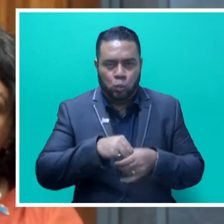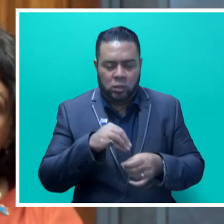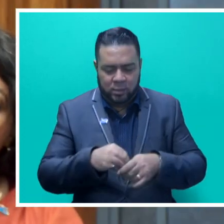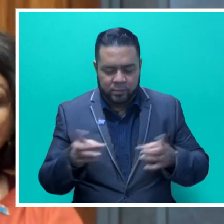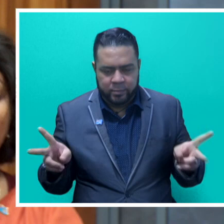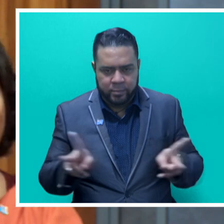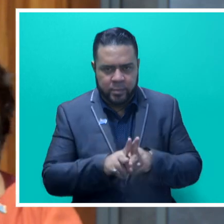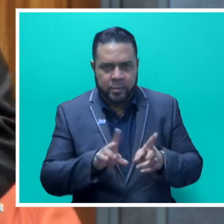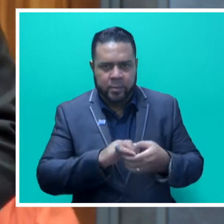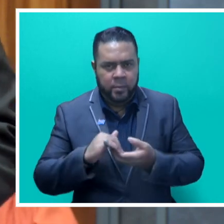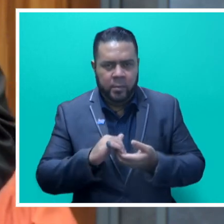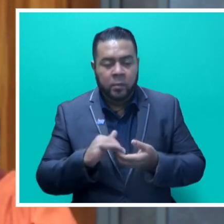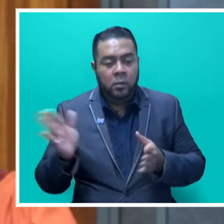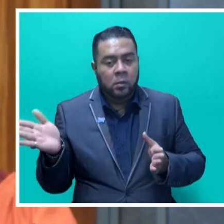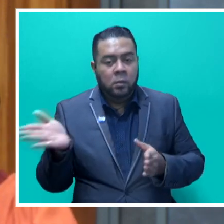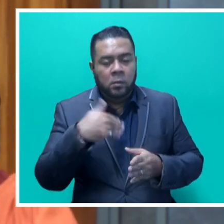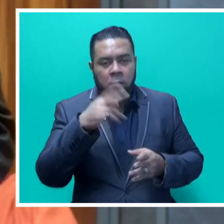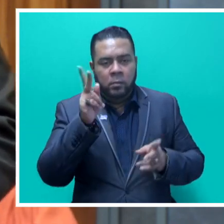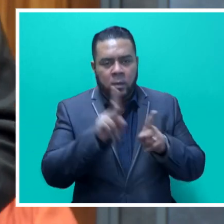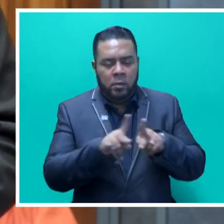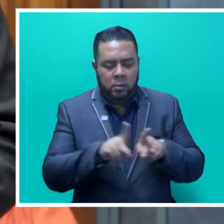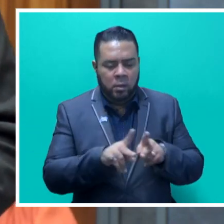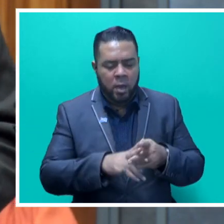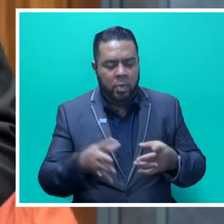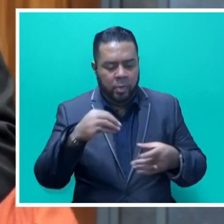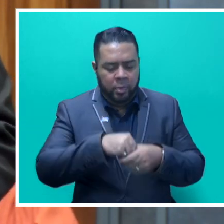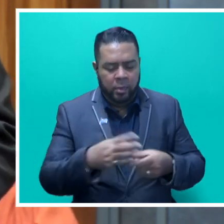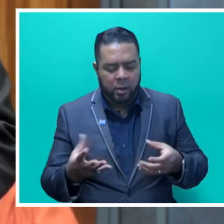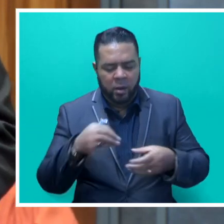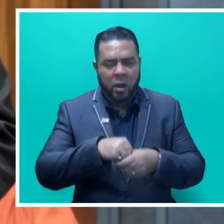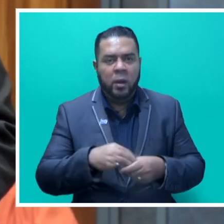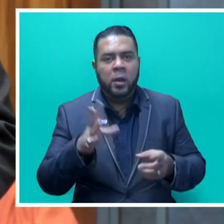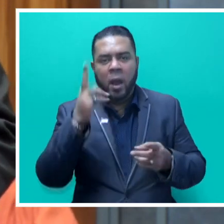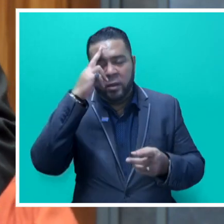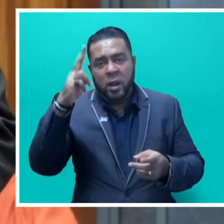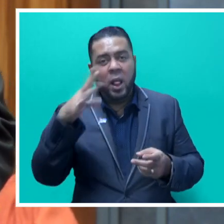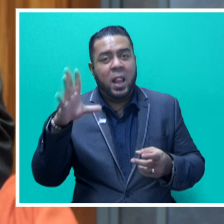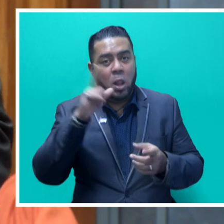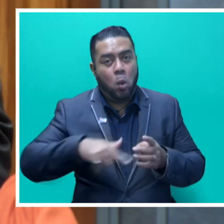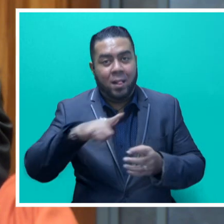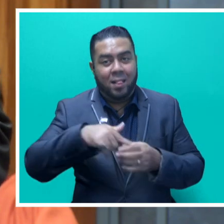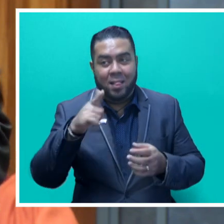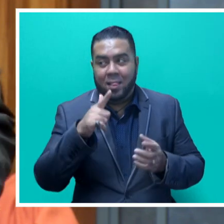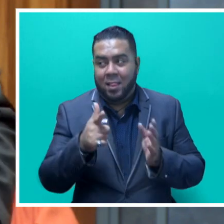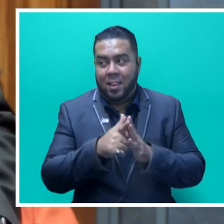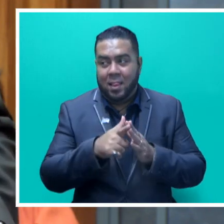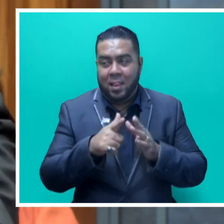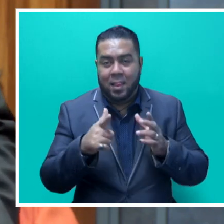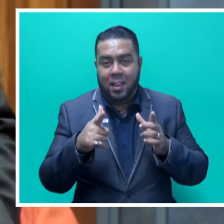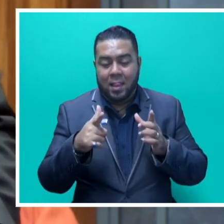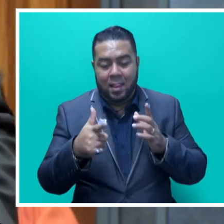cooperation between all institutions, partners and stakeholders at the national and local levels involved in rural development